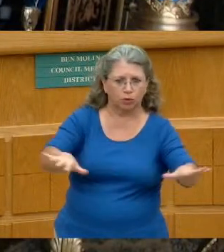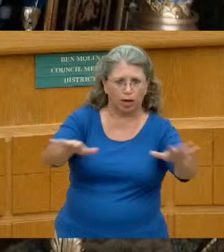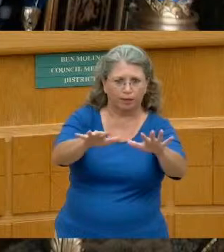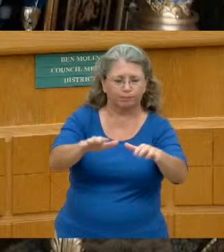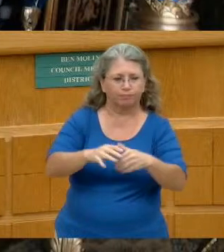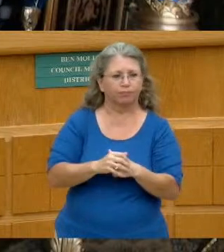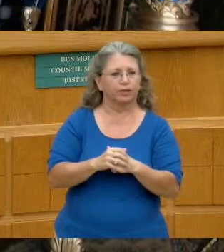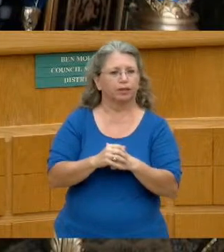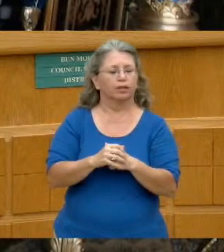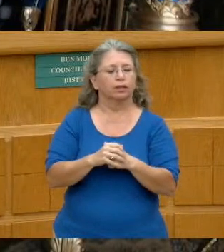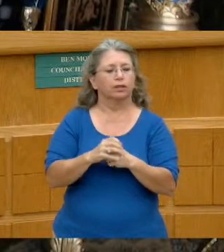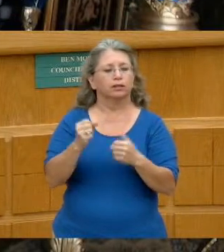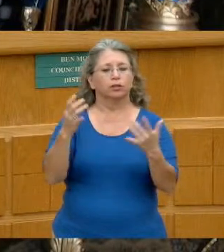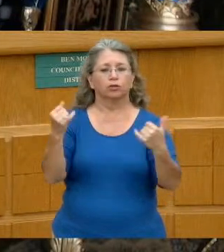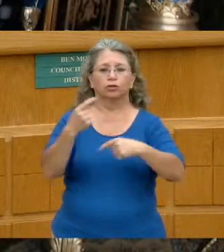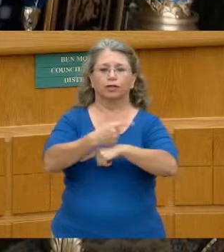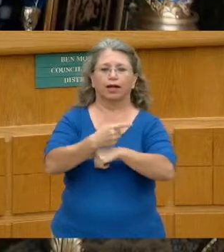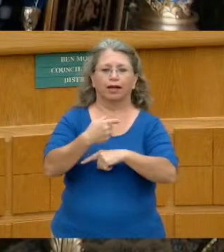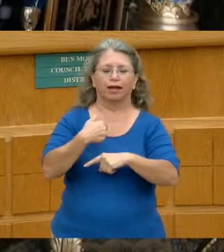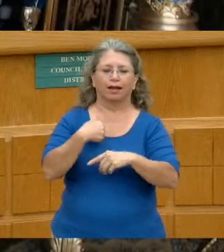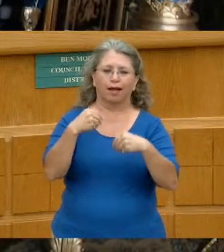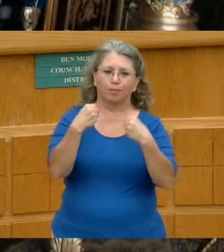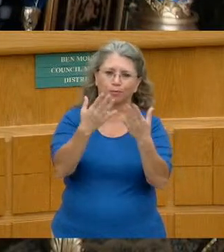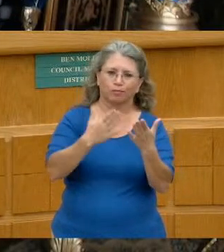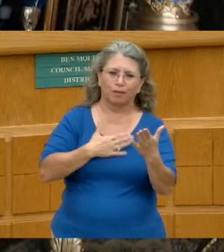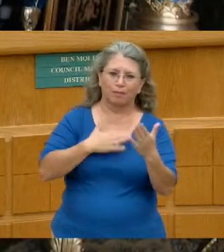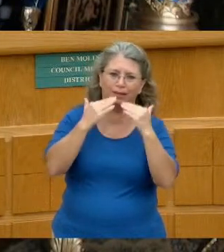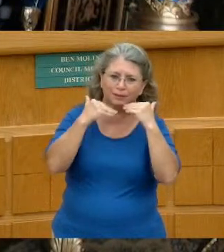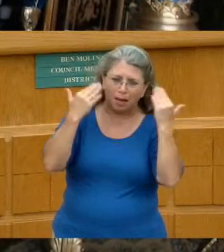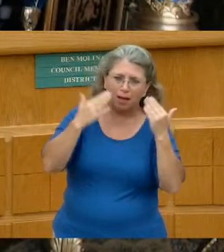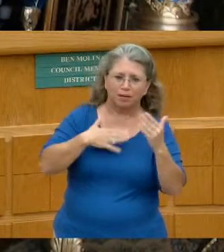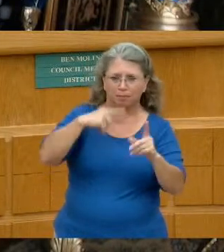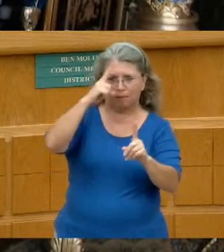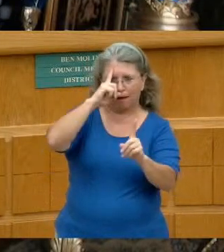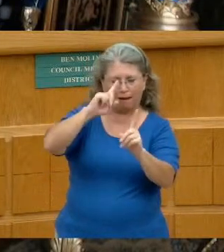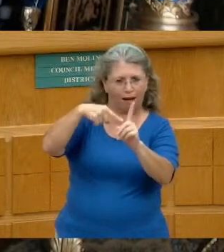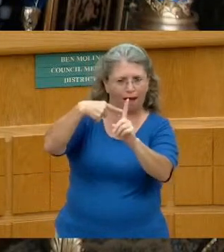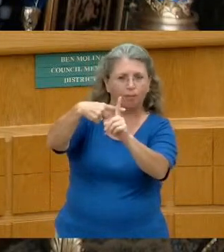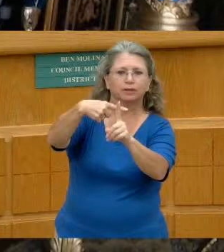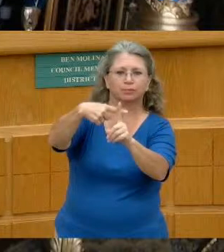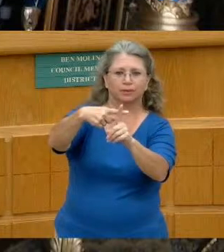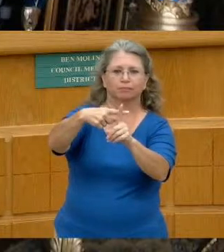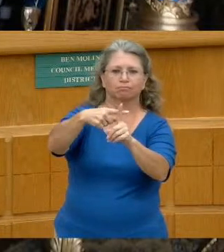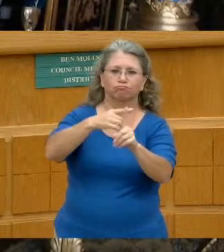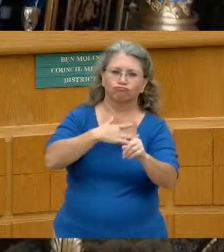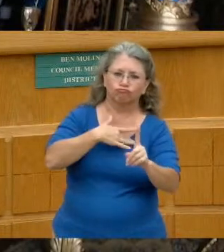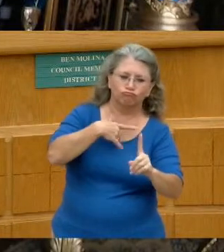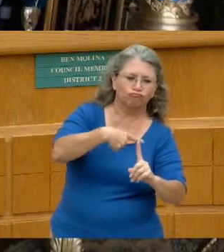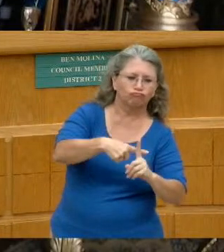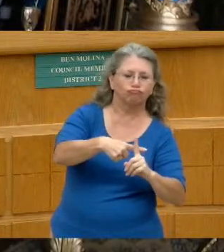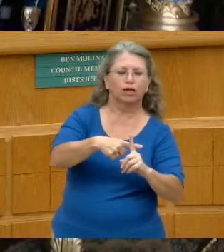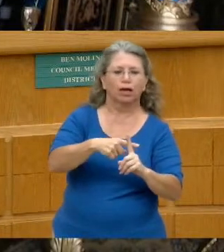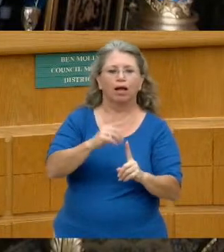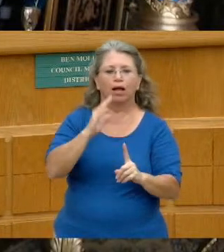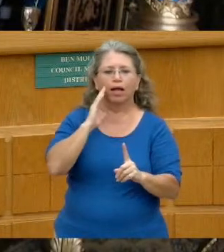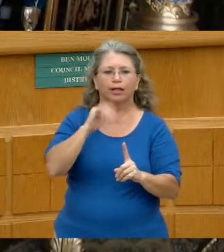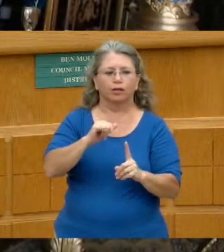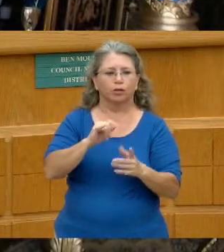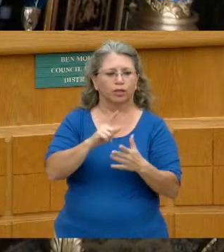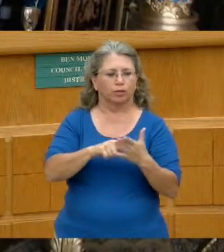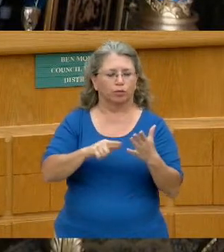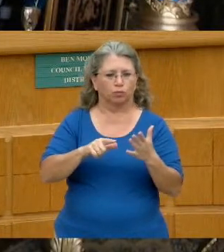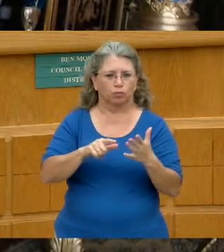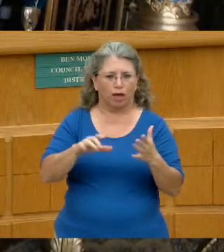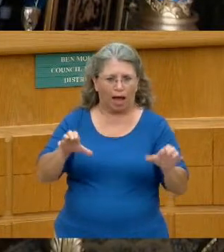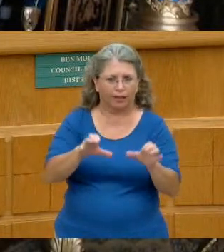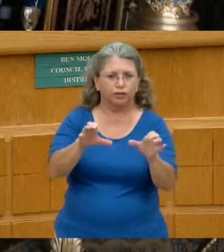today, I renew my smile and my optimism because I know that the actions we've taken are